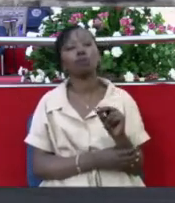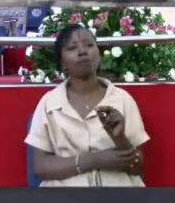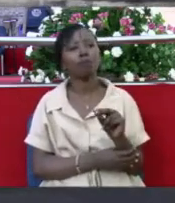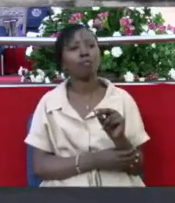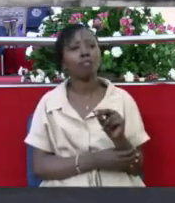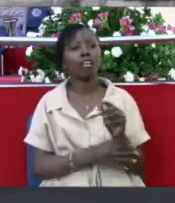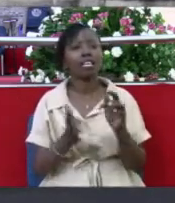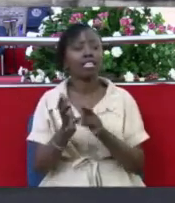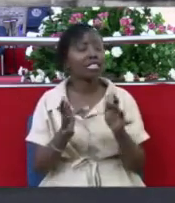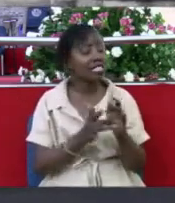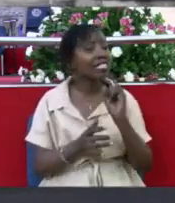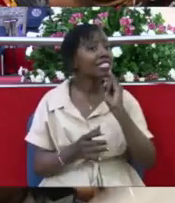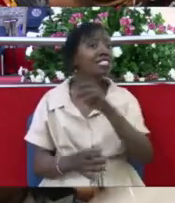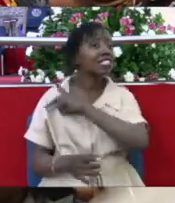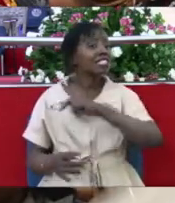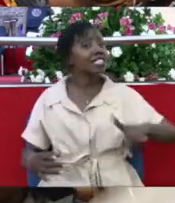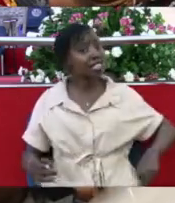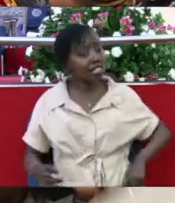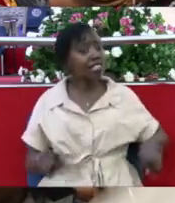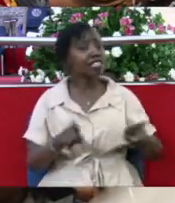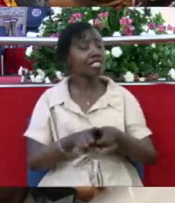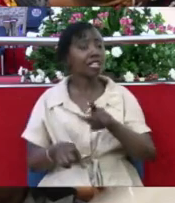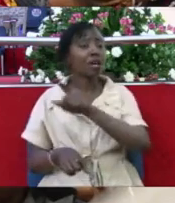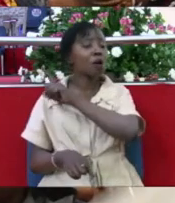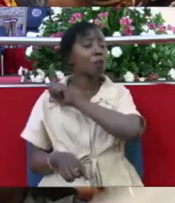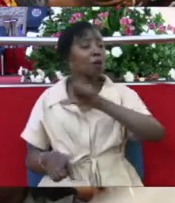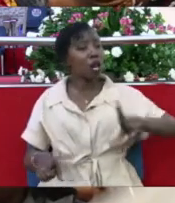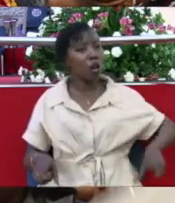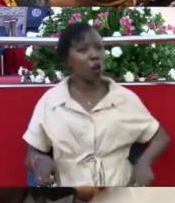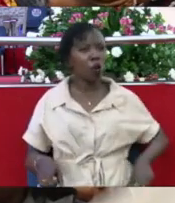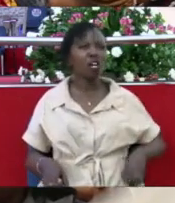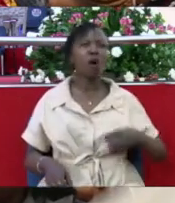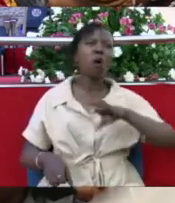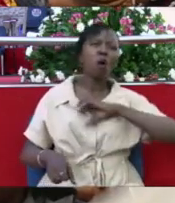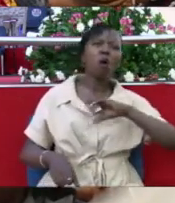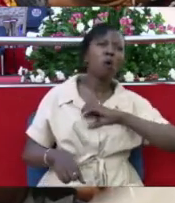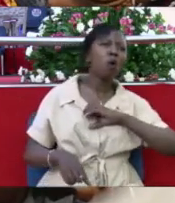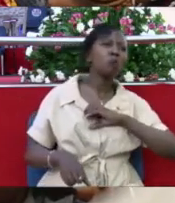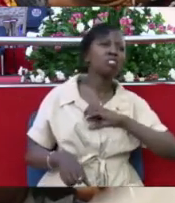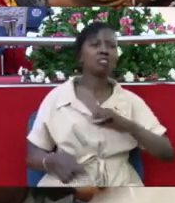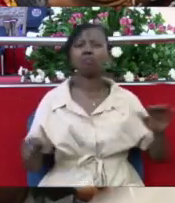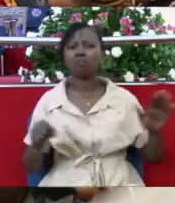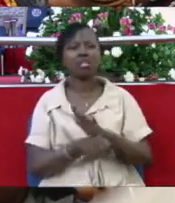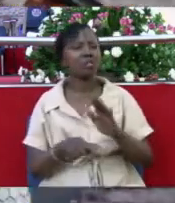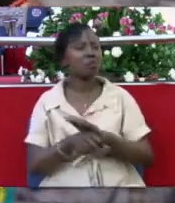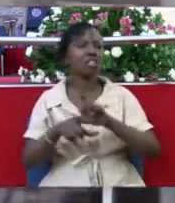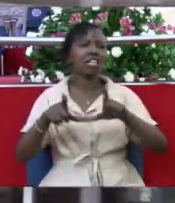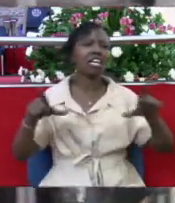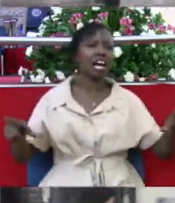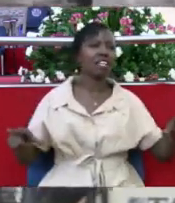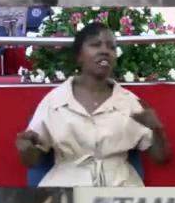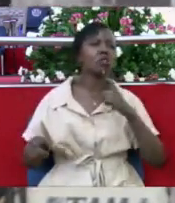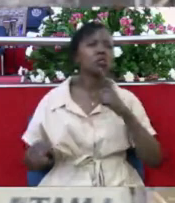He's king. He's Lord. He owns cattle on 1,000 hills. So you giving to